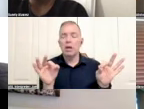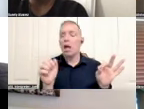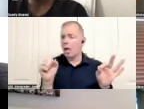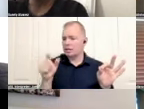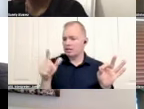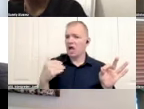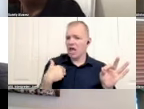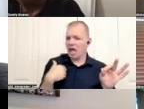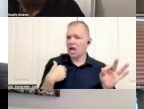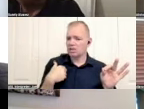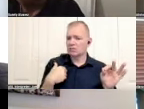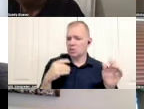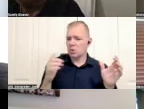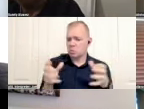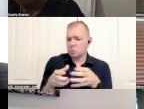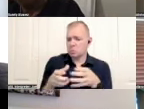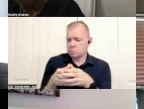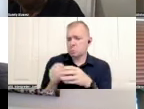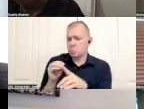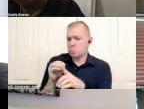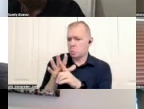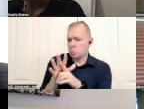a marginalized exposure,